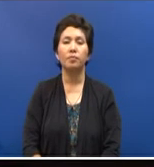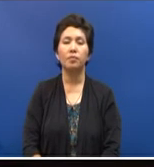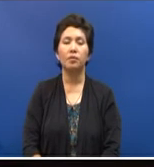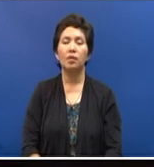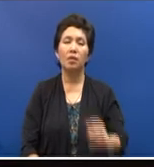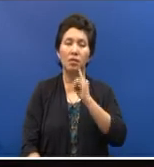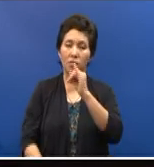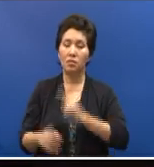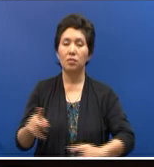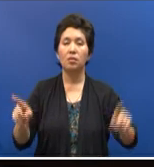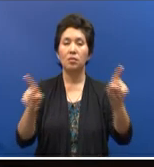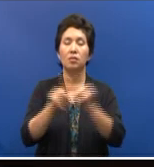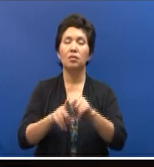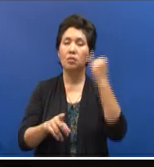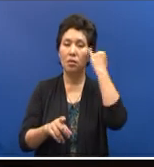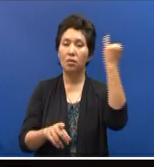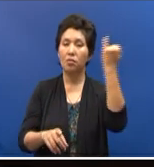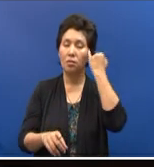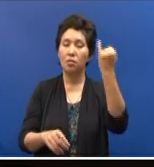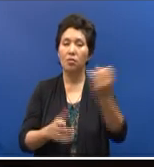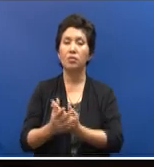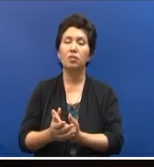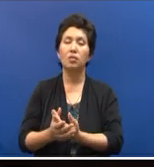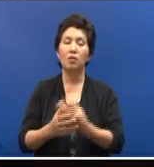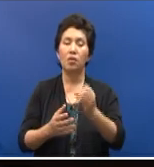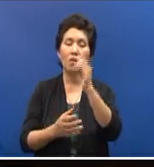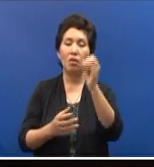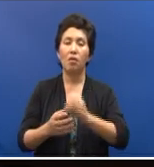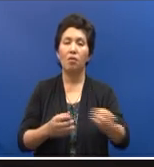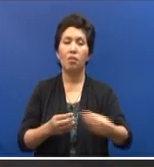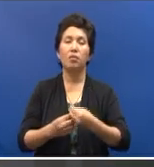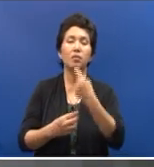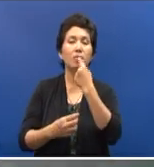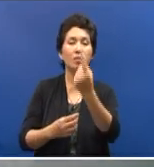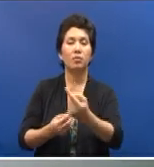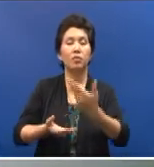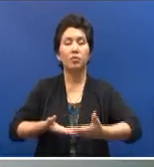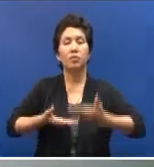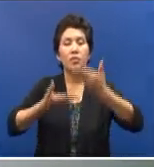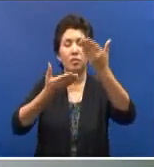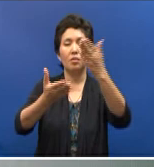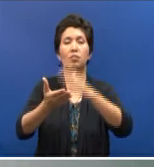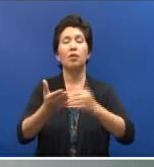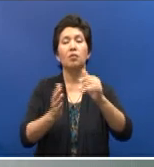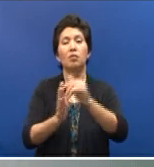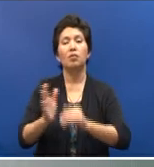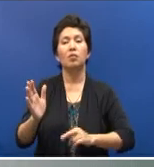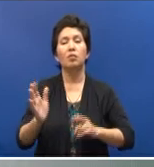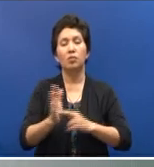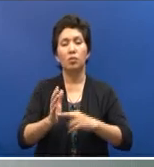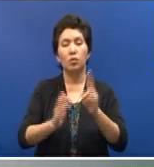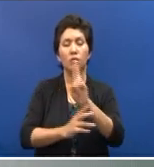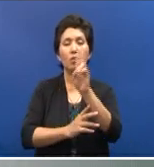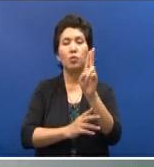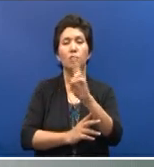Okay, so this analogy is often achieved through institutions such as by the religious and also the use